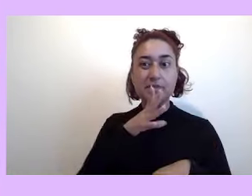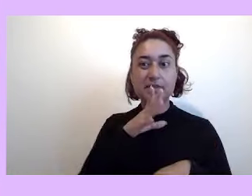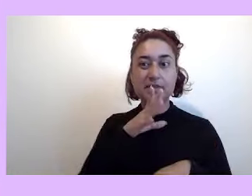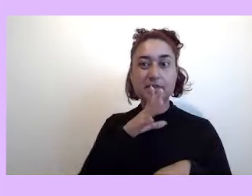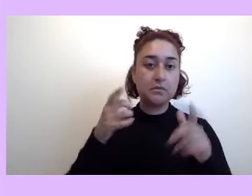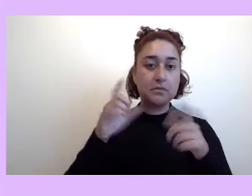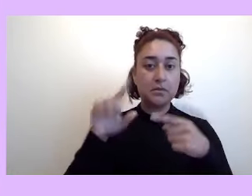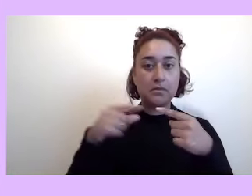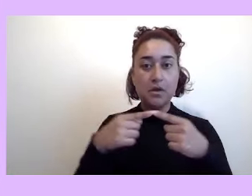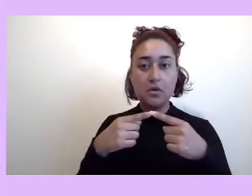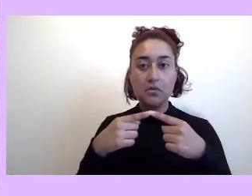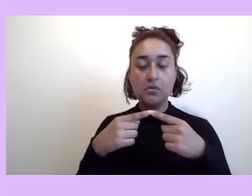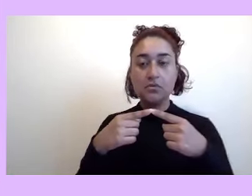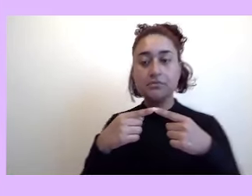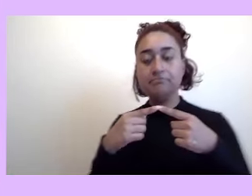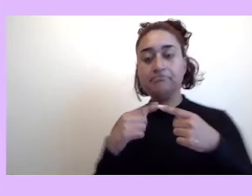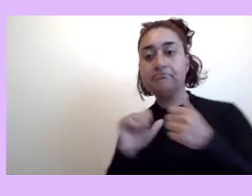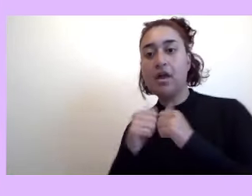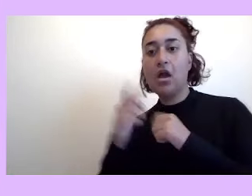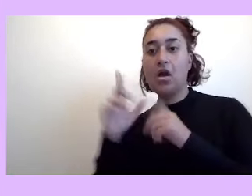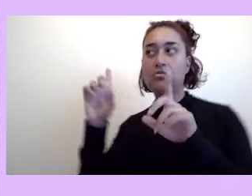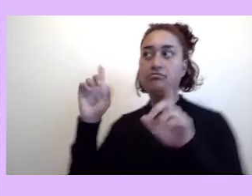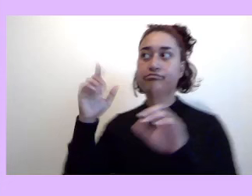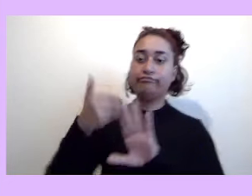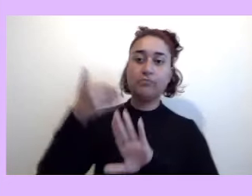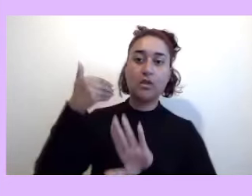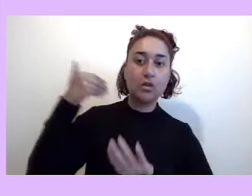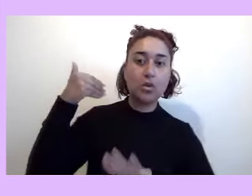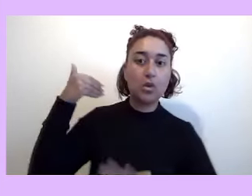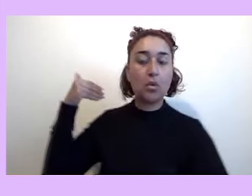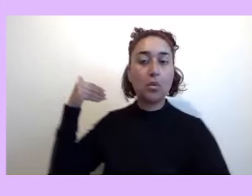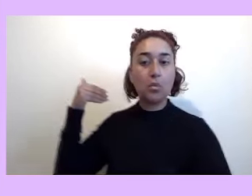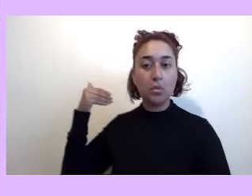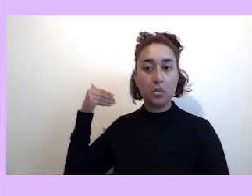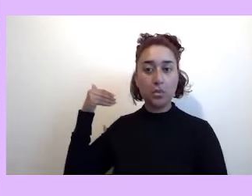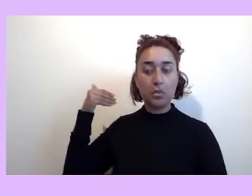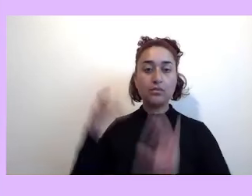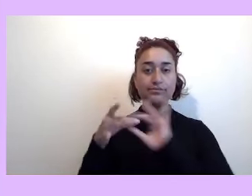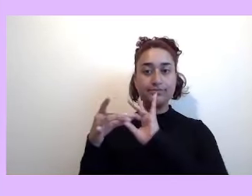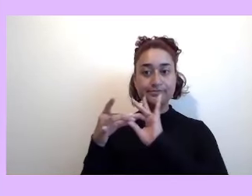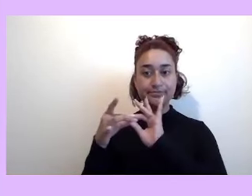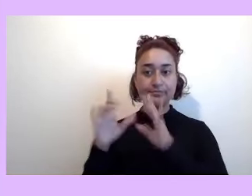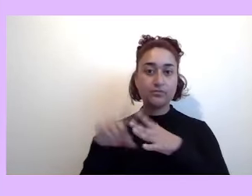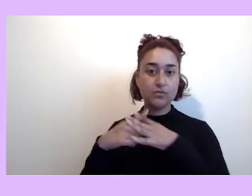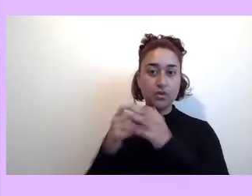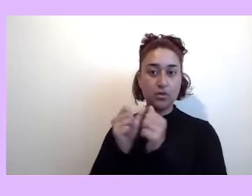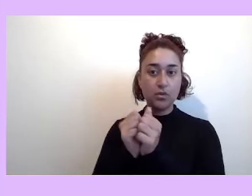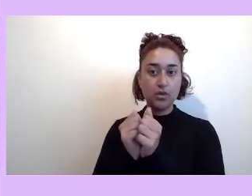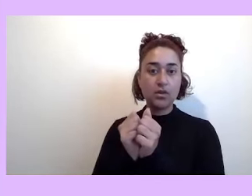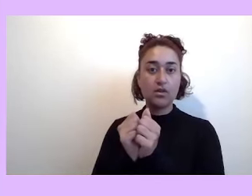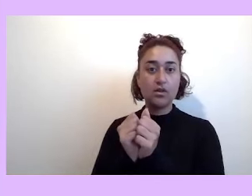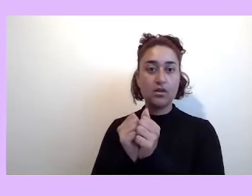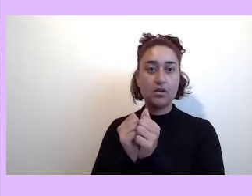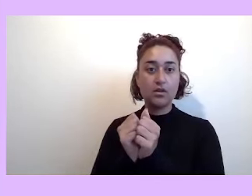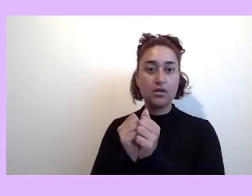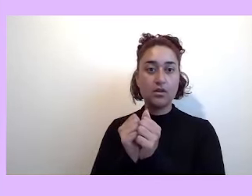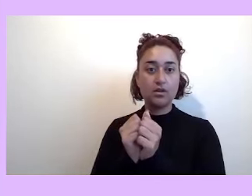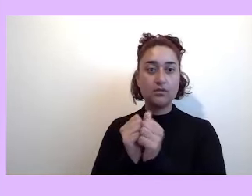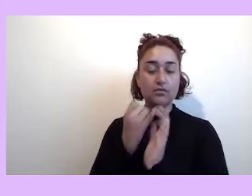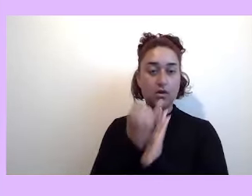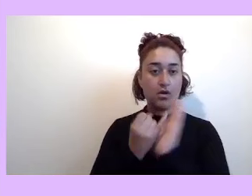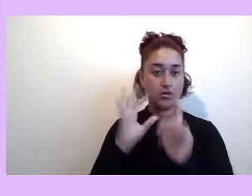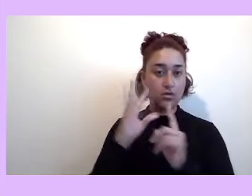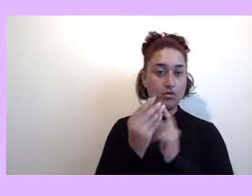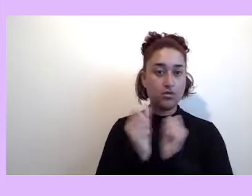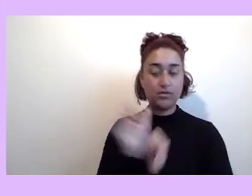about how long ago the relationships started with the Office of Arts and Culture, with the library,